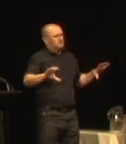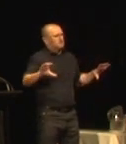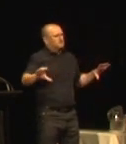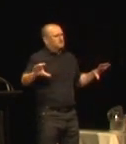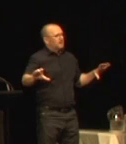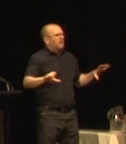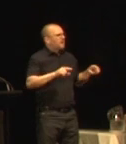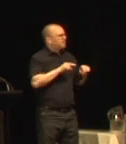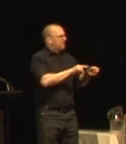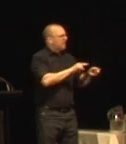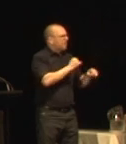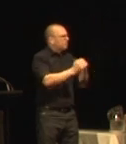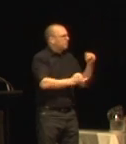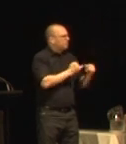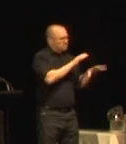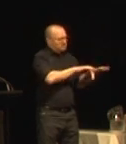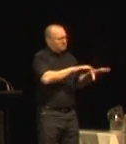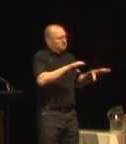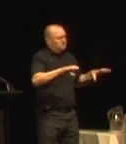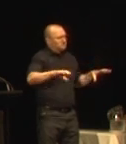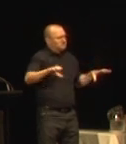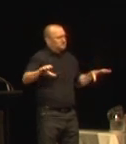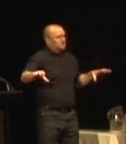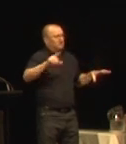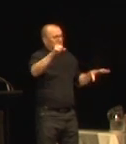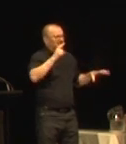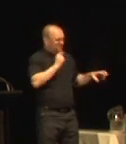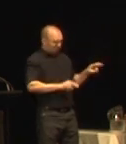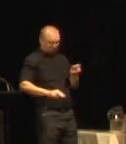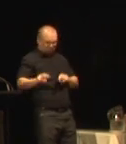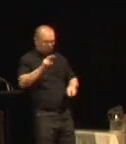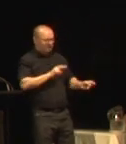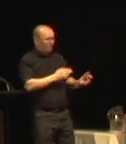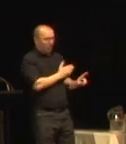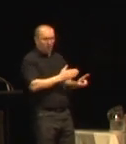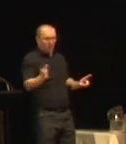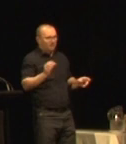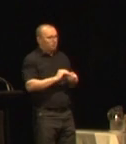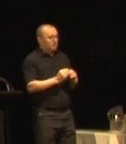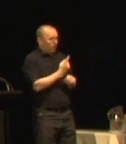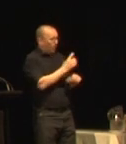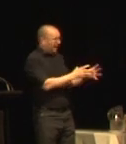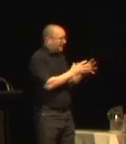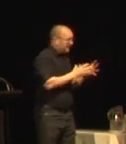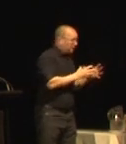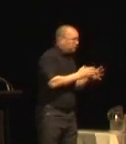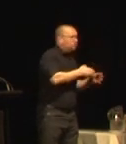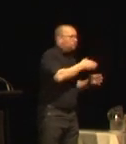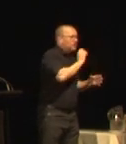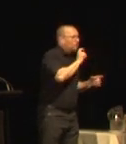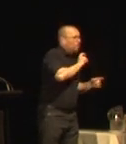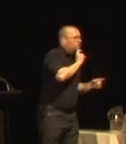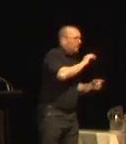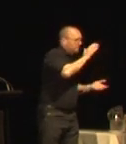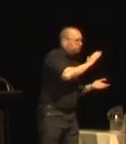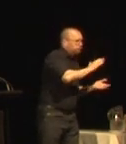Like on one Earth, they're running out of drinkable water. And as the cool kids we meet there with their